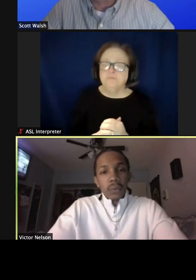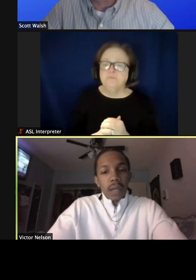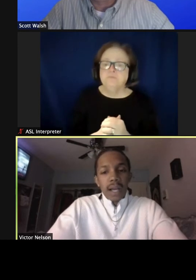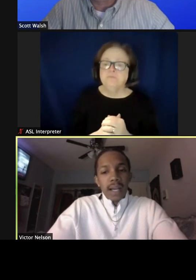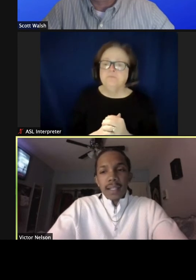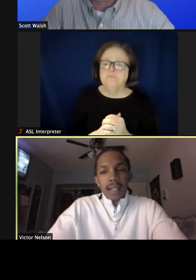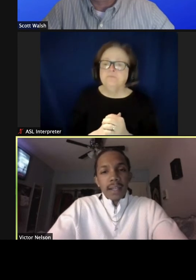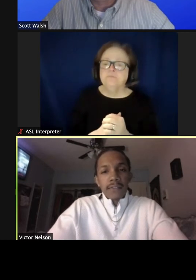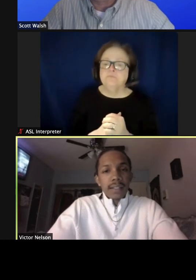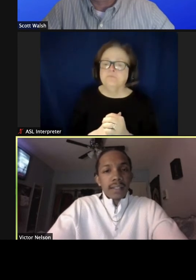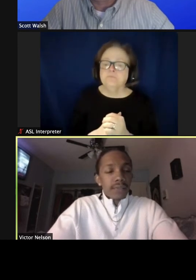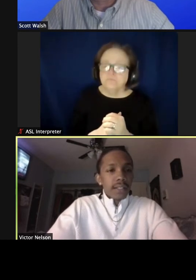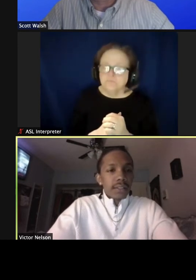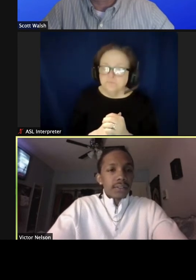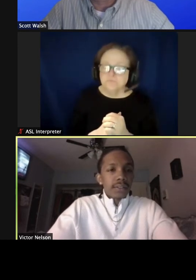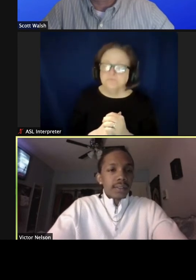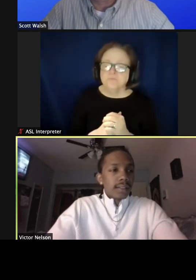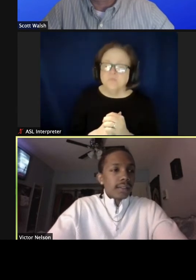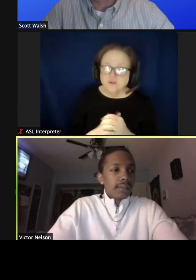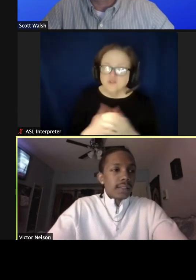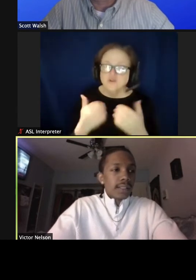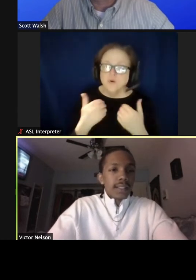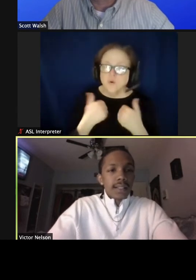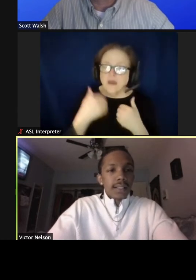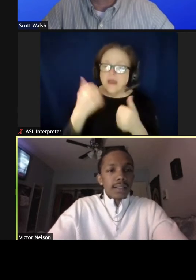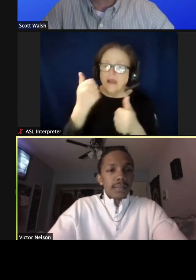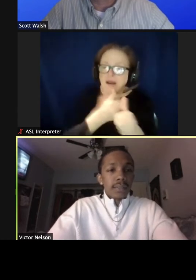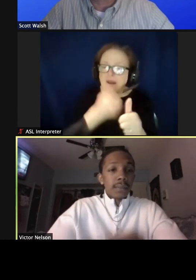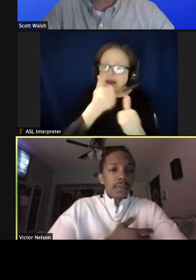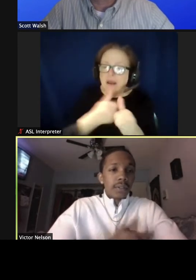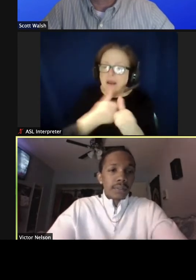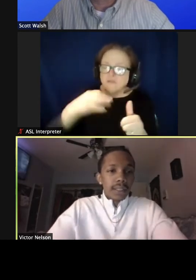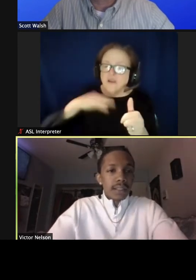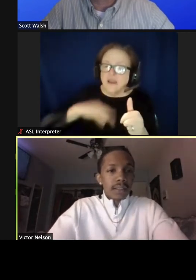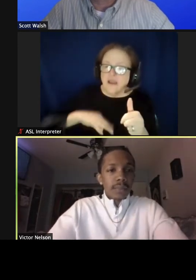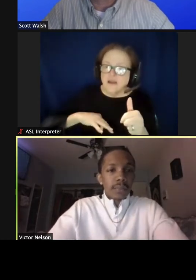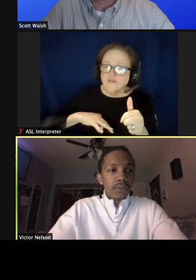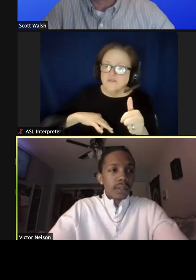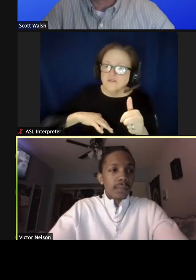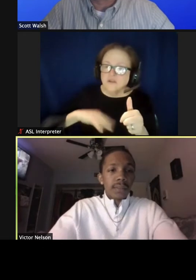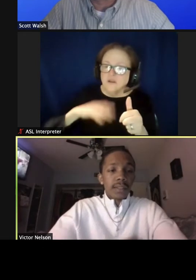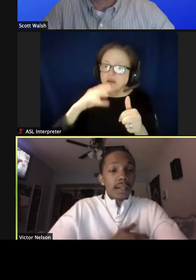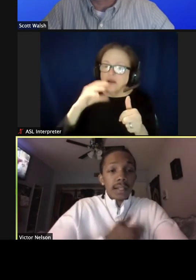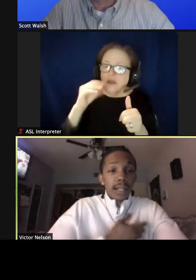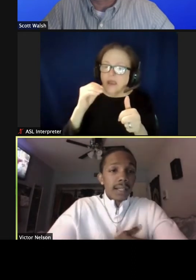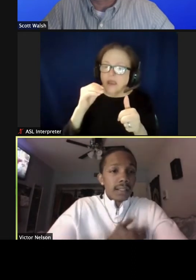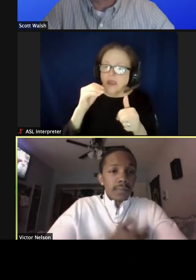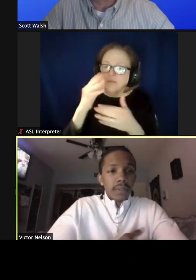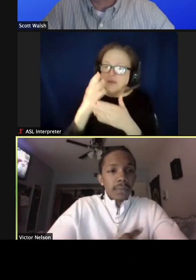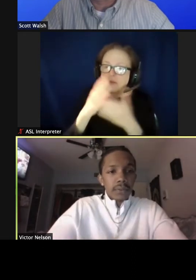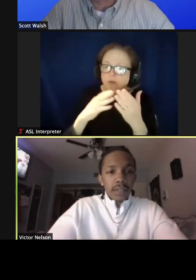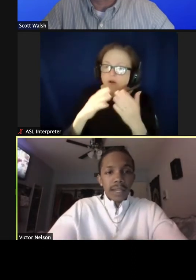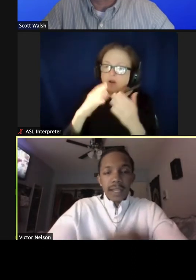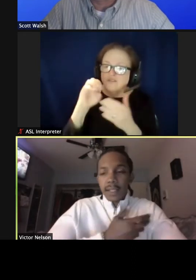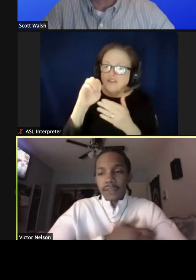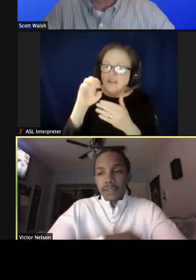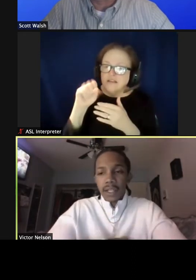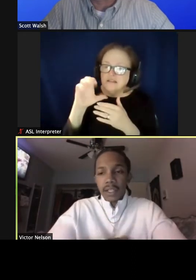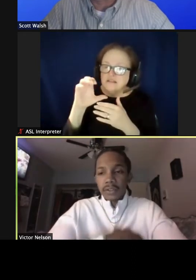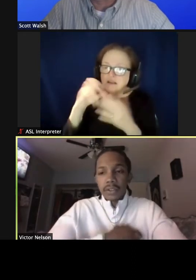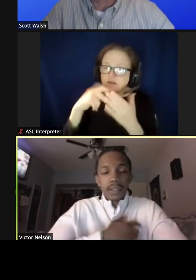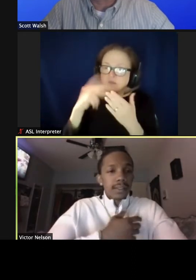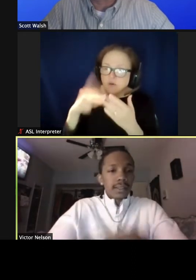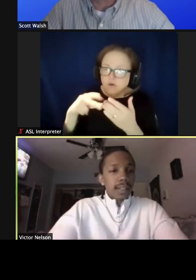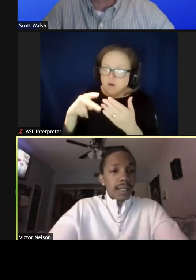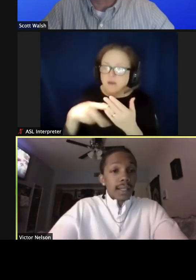So I had every advantage of the ESC, being part of an ESC program and an IEP program. had every